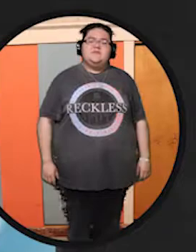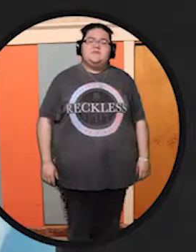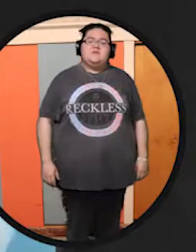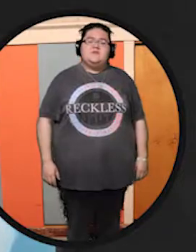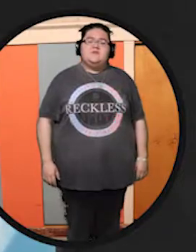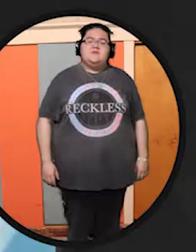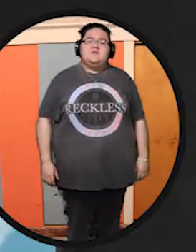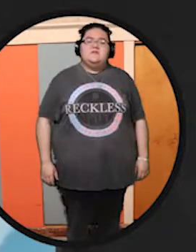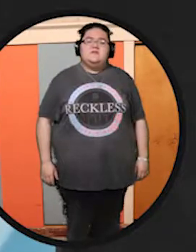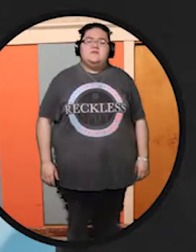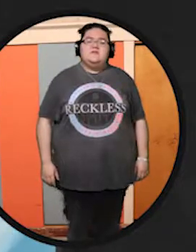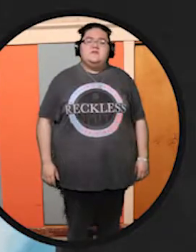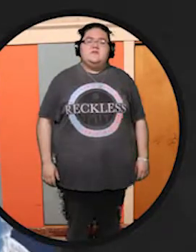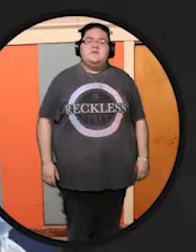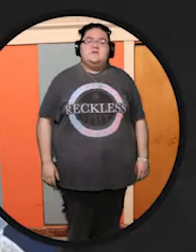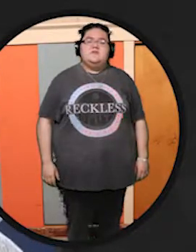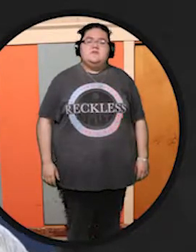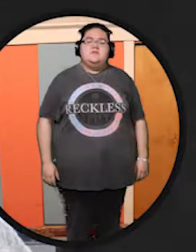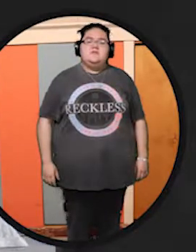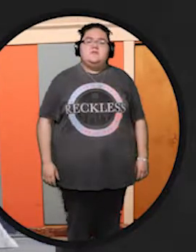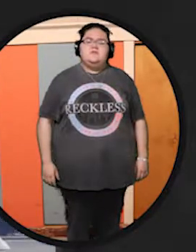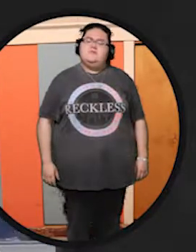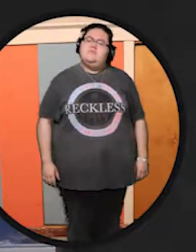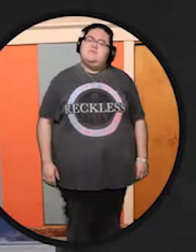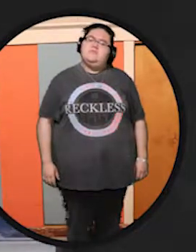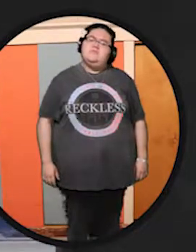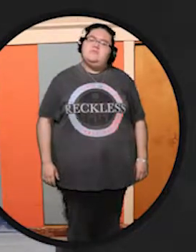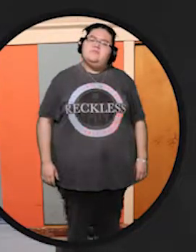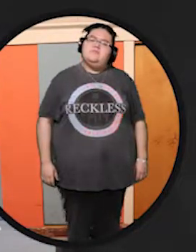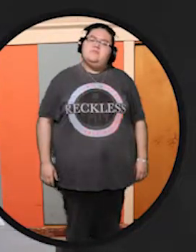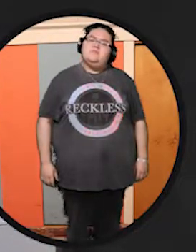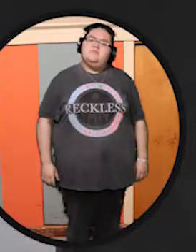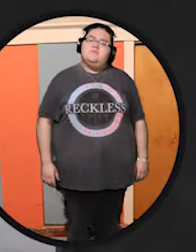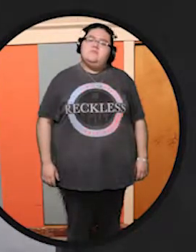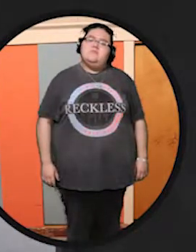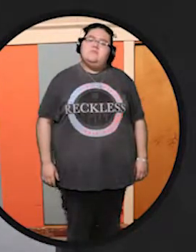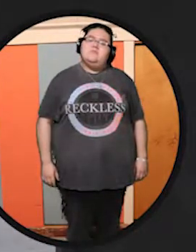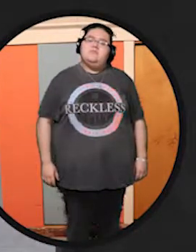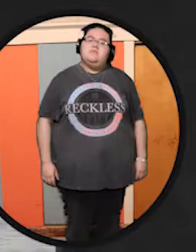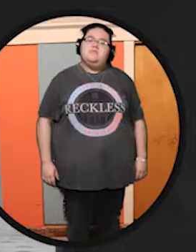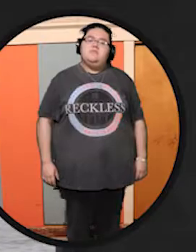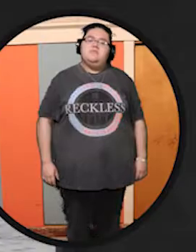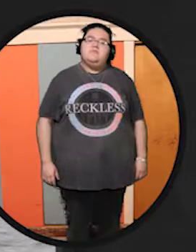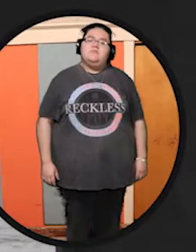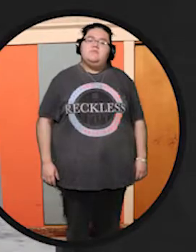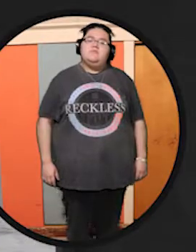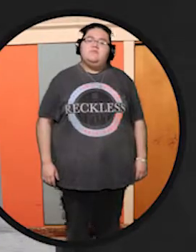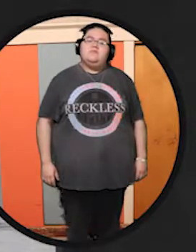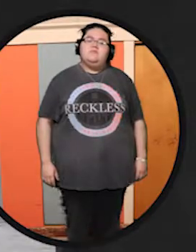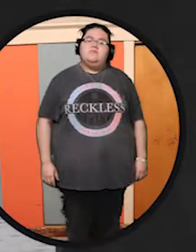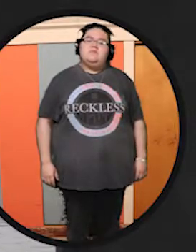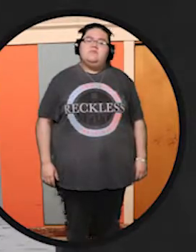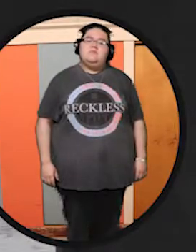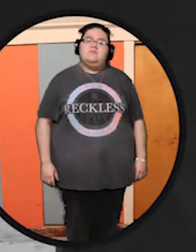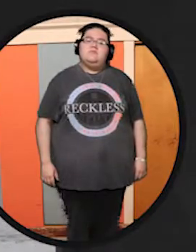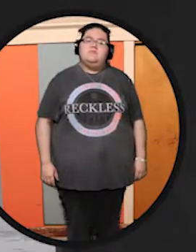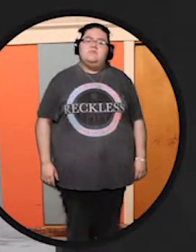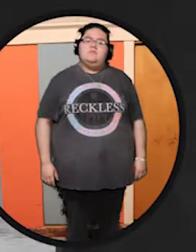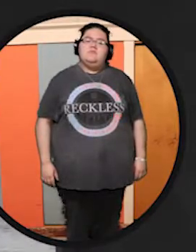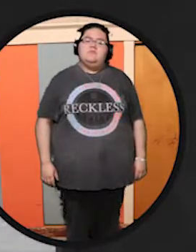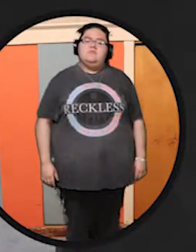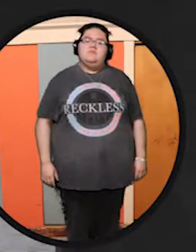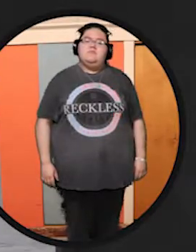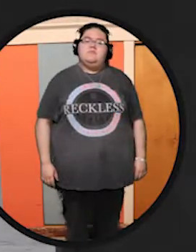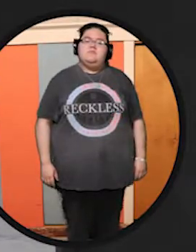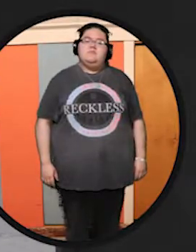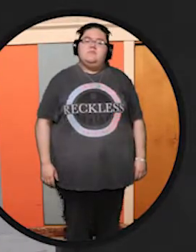an iceberg near Argentina. I know many of you might be worried about seeing this, but pumas are actually very good swimmers and wasn't too far away from